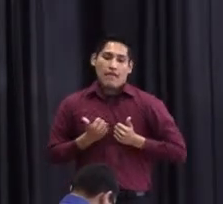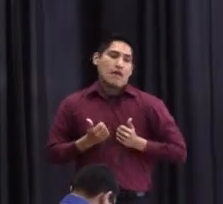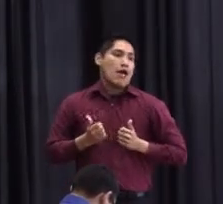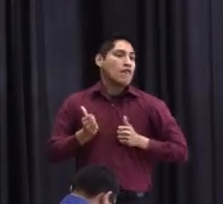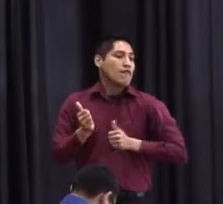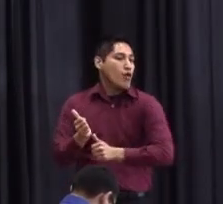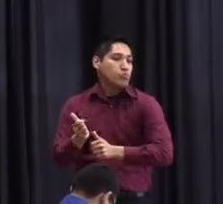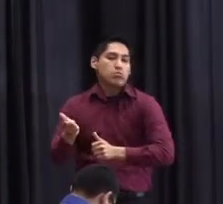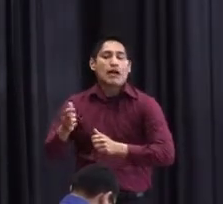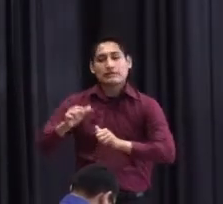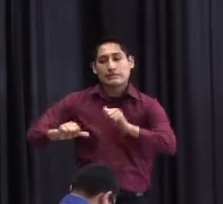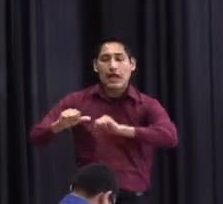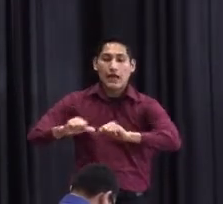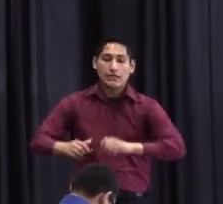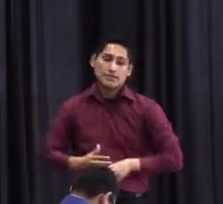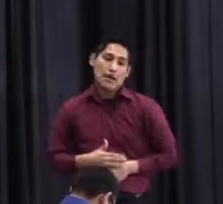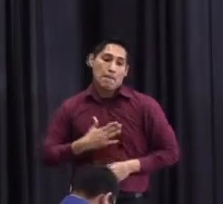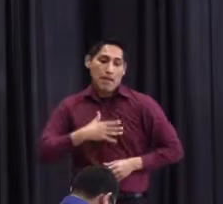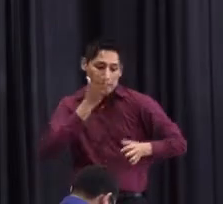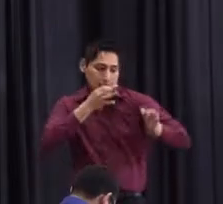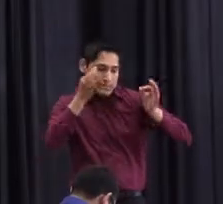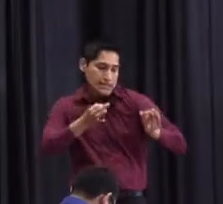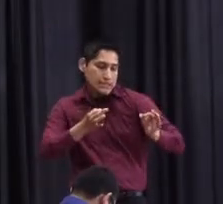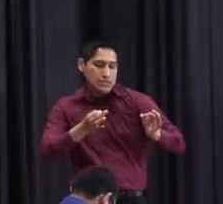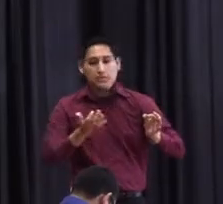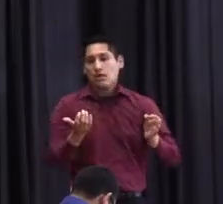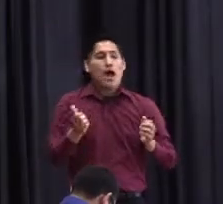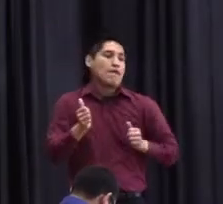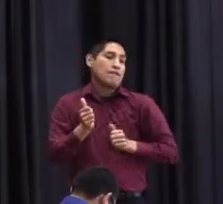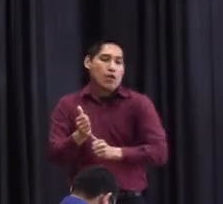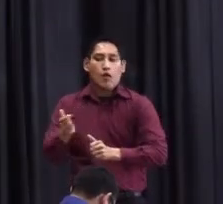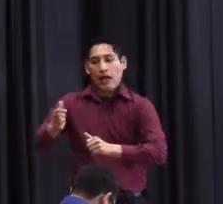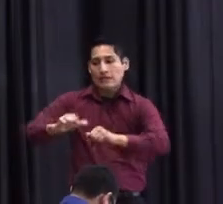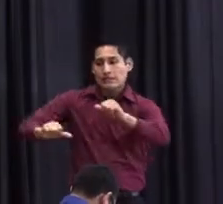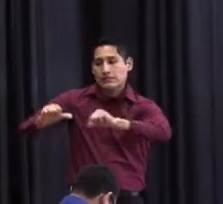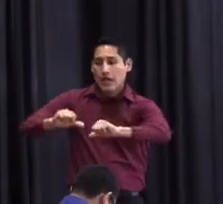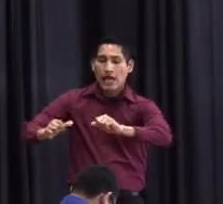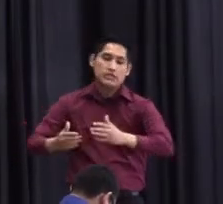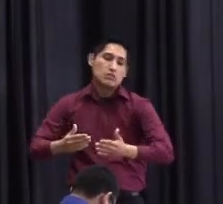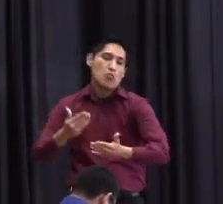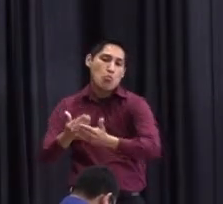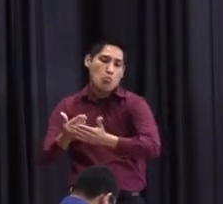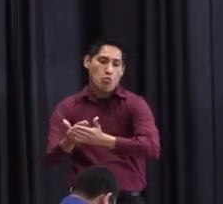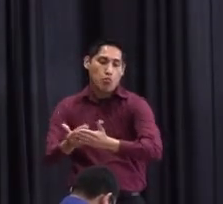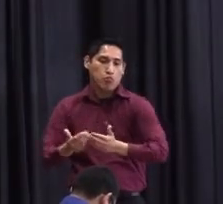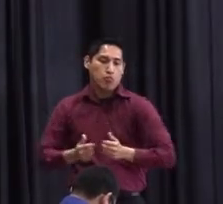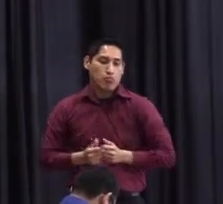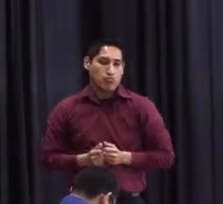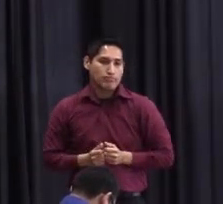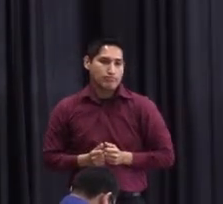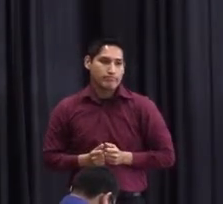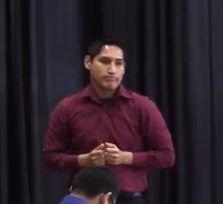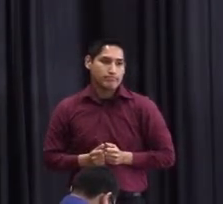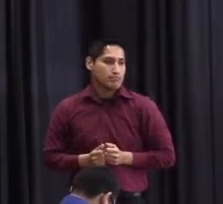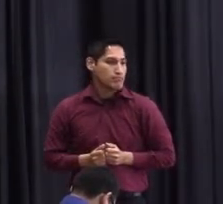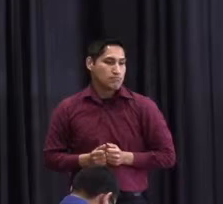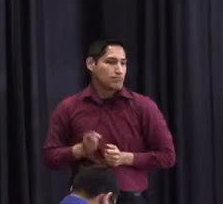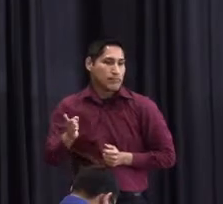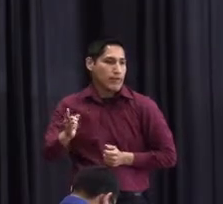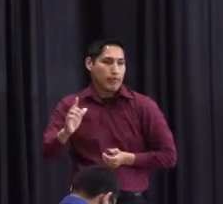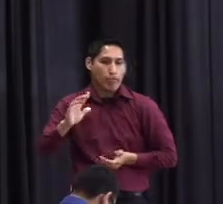science, and I make all of my decisions based on science and evidence, is